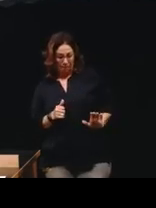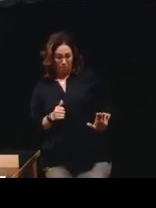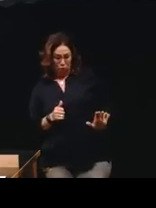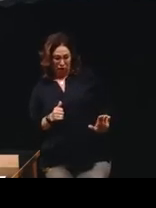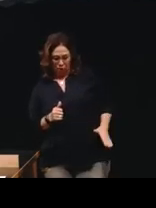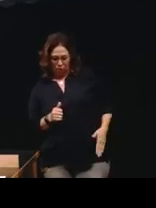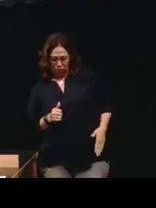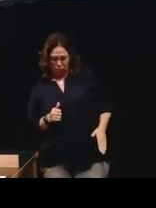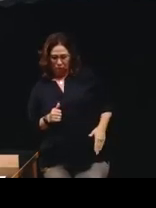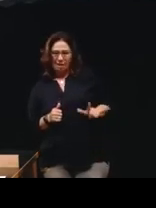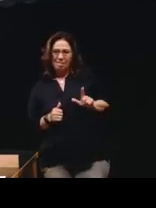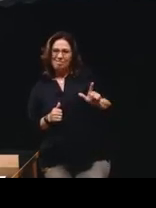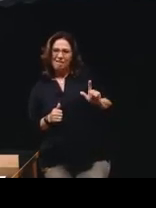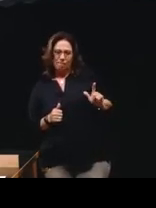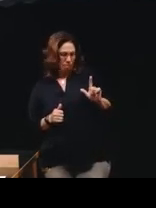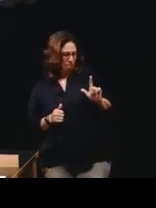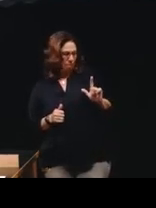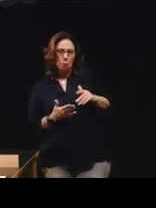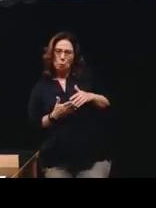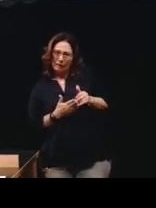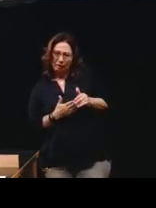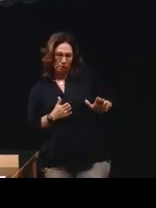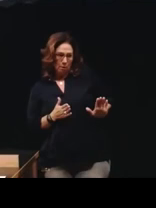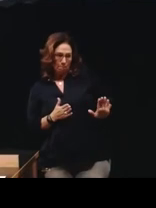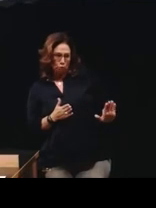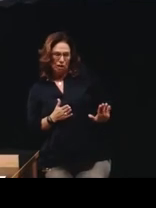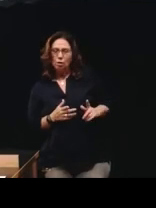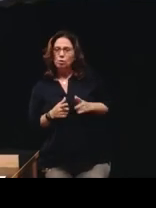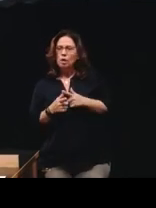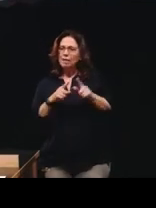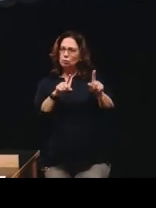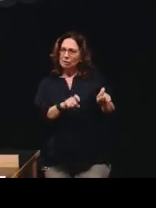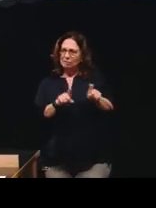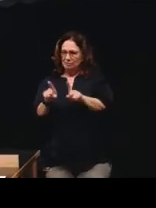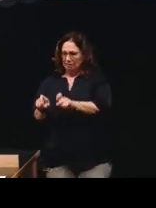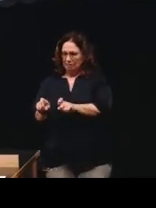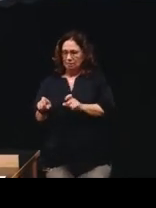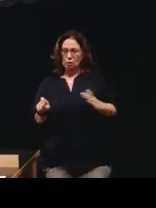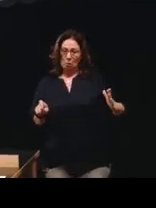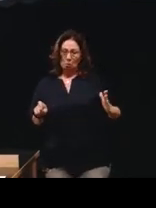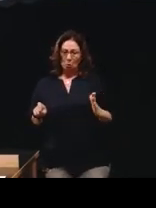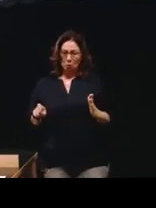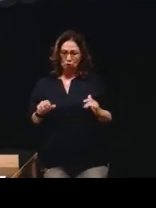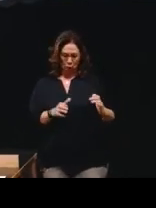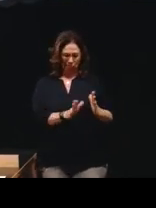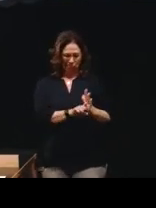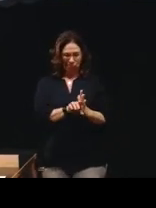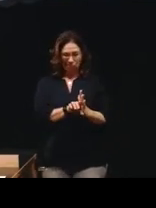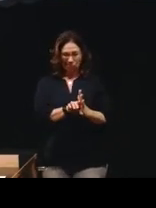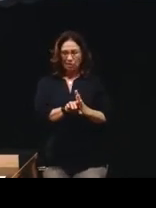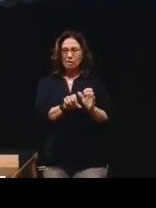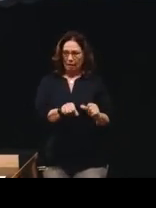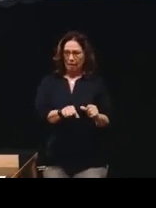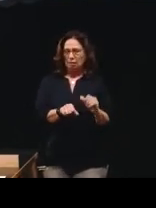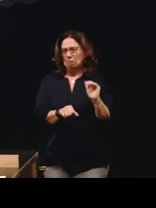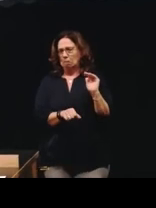their seemingly weak left leg. When you test the leg individually, you're able to push it inward, potentially appreciating